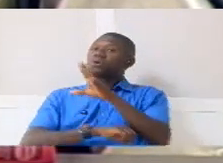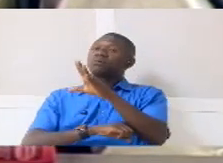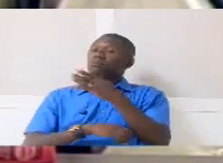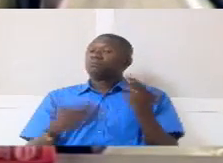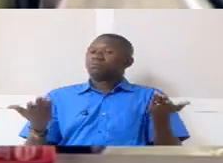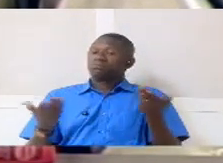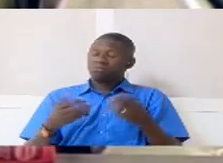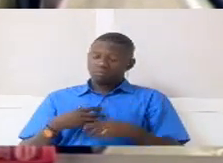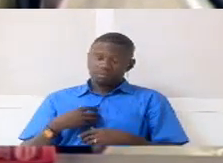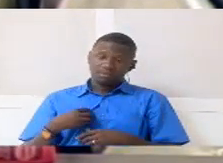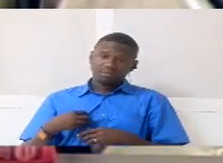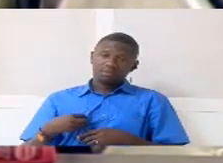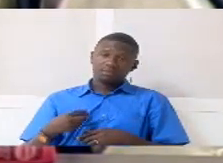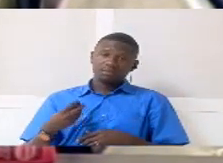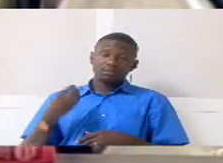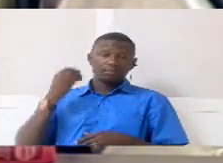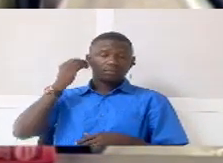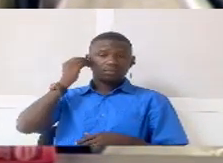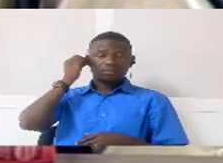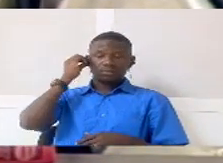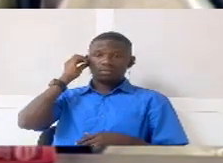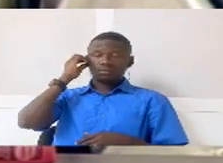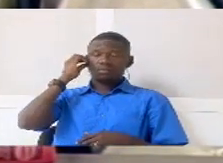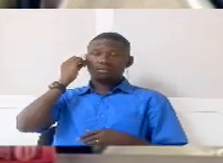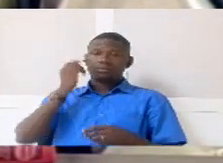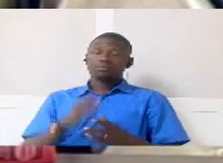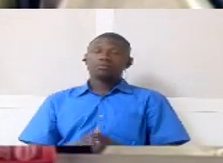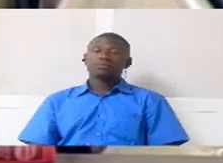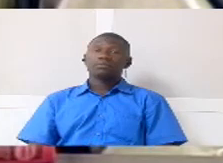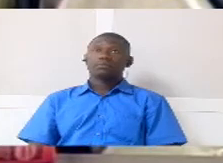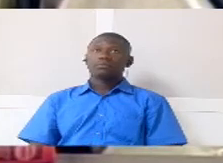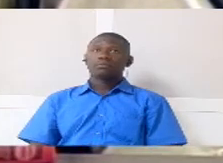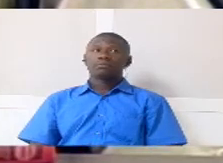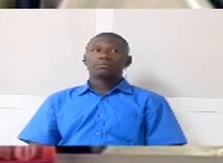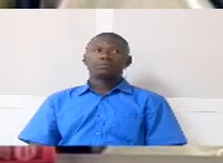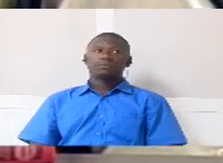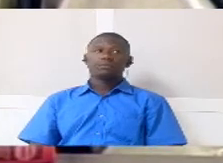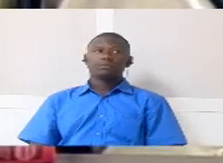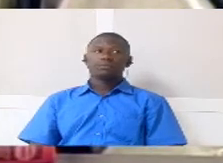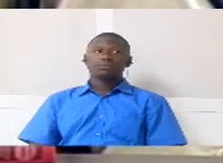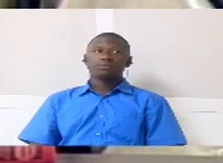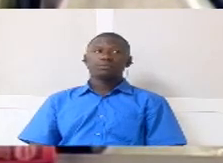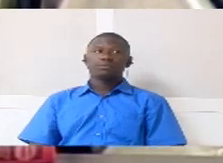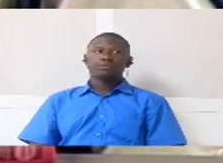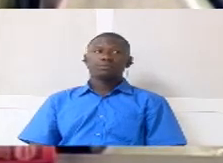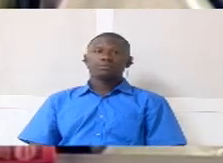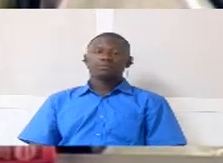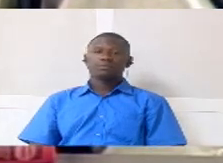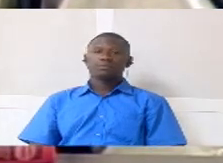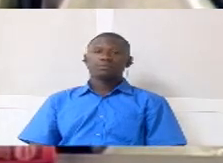came from nowhere. They were just brought in there, and what we were told is that they were brought there as a result of an executive order.